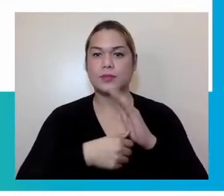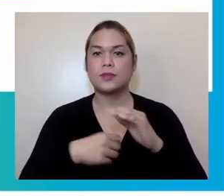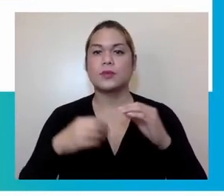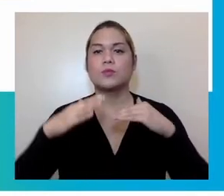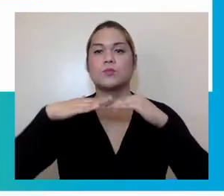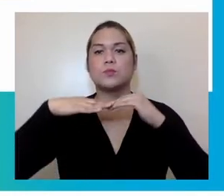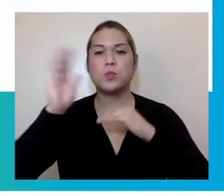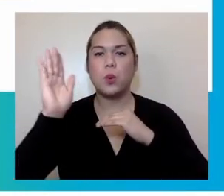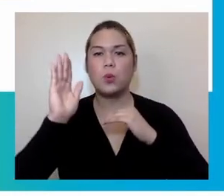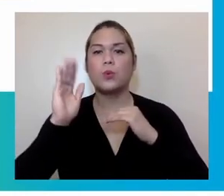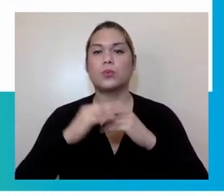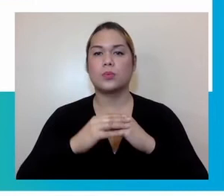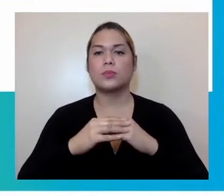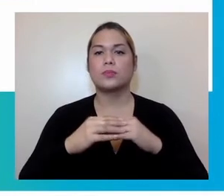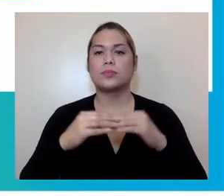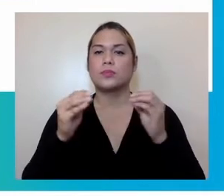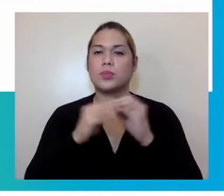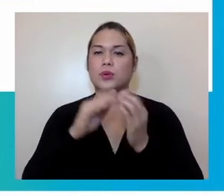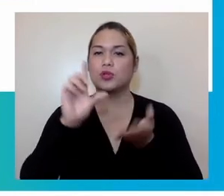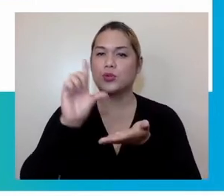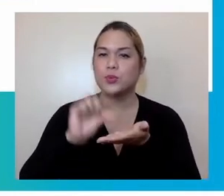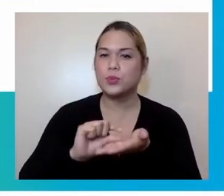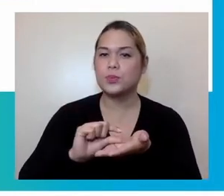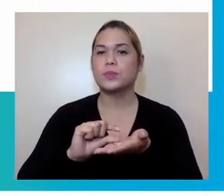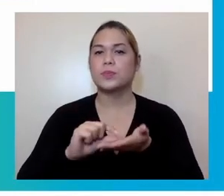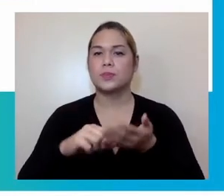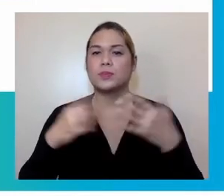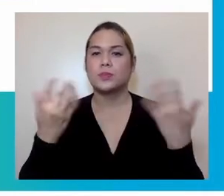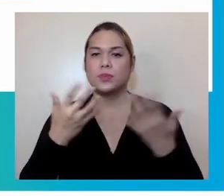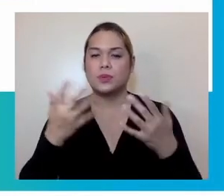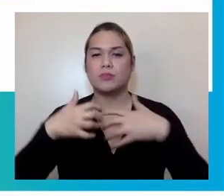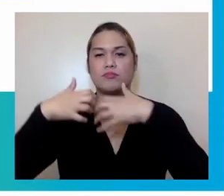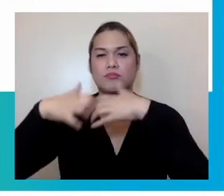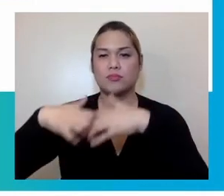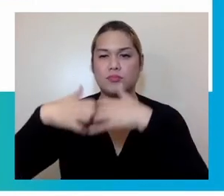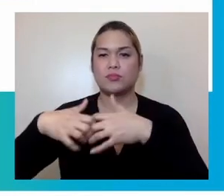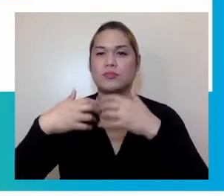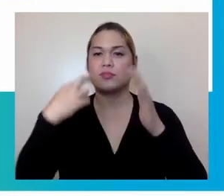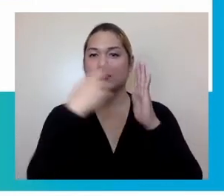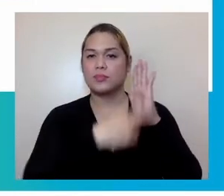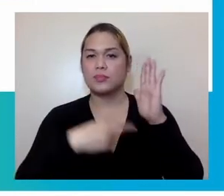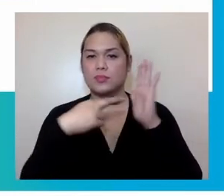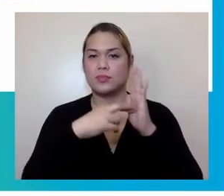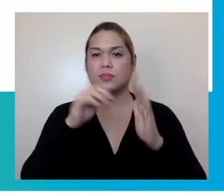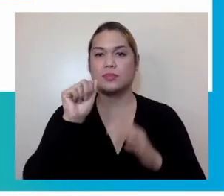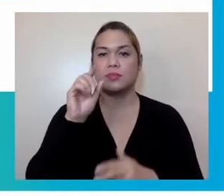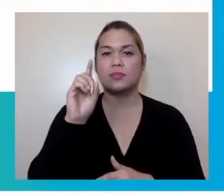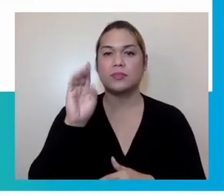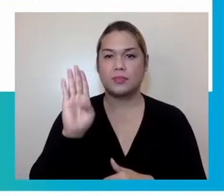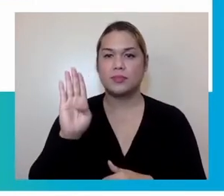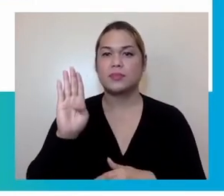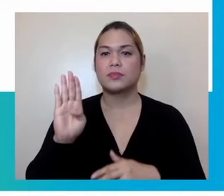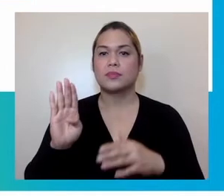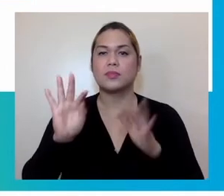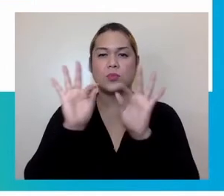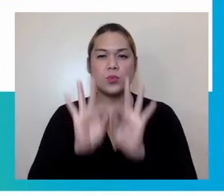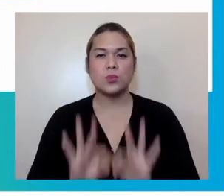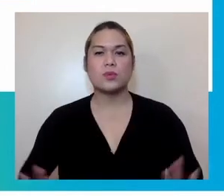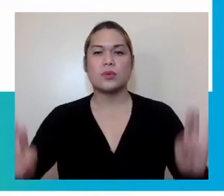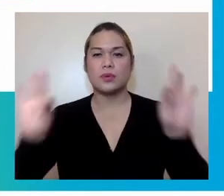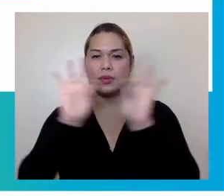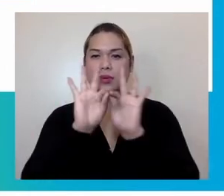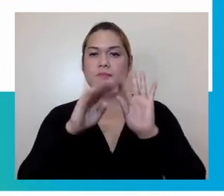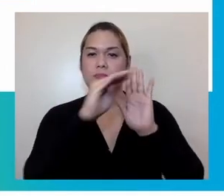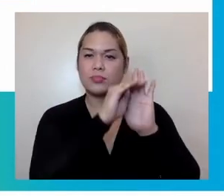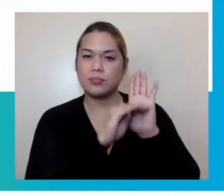and the other MDBs have an important role to play in ending all direct and indirect support for fossil fuels. There's growing